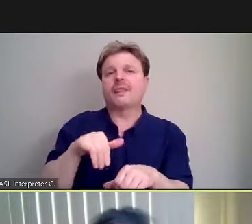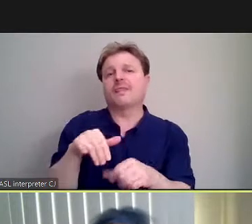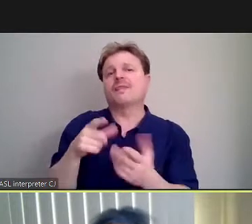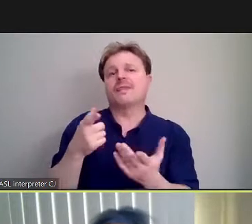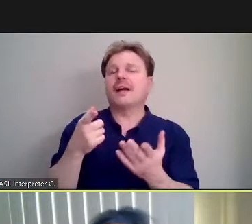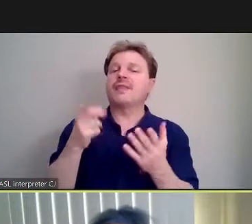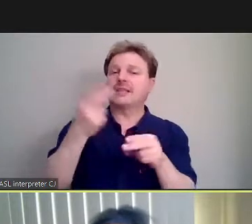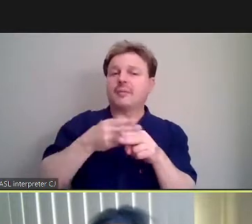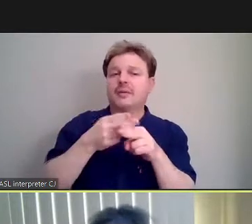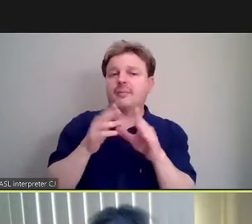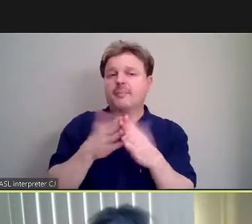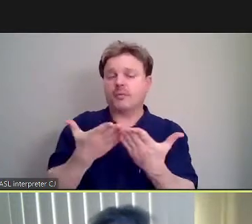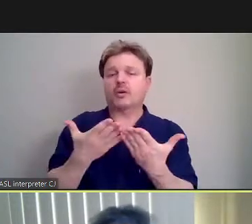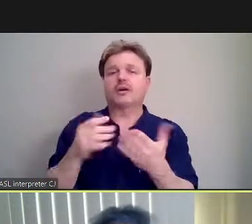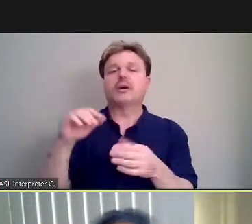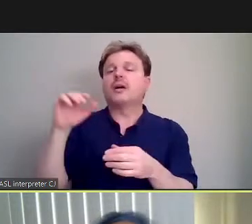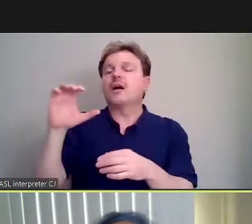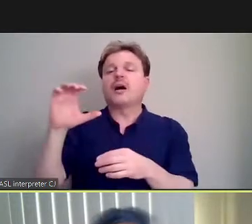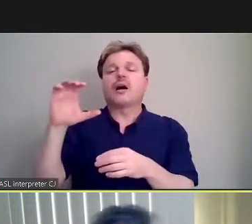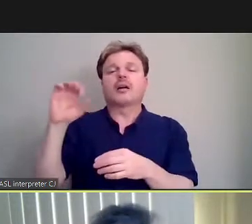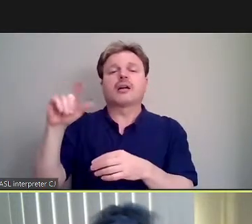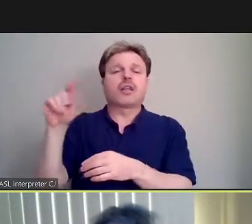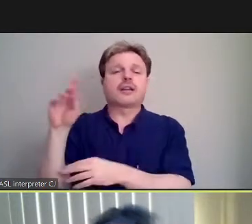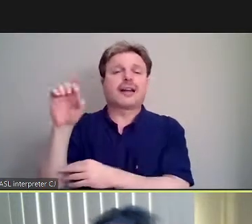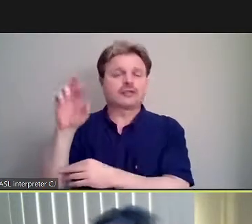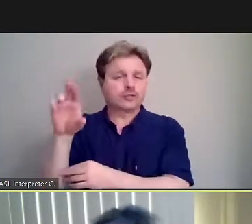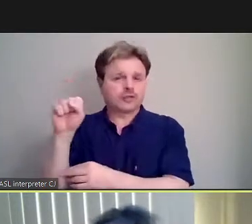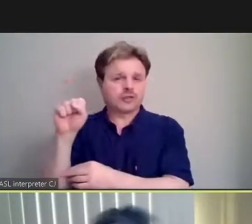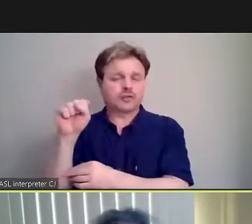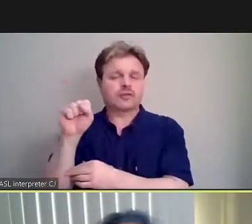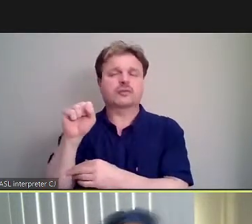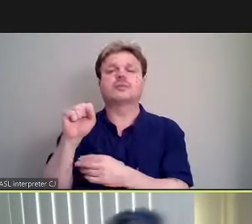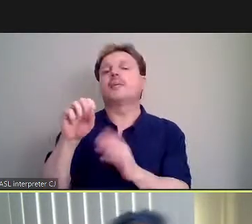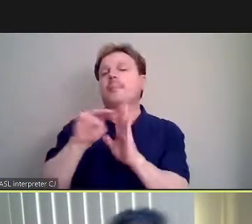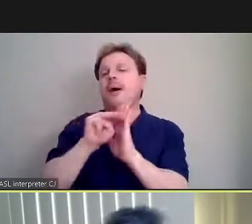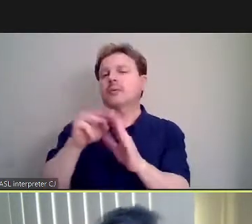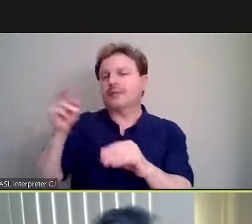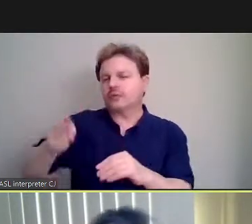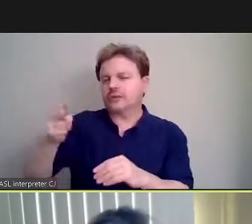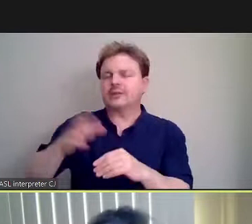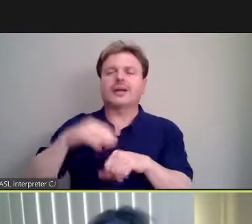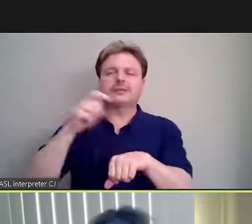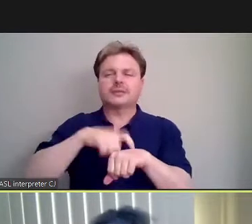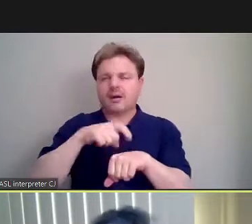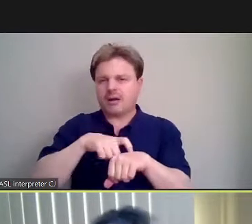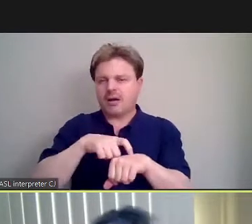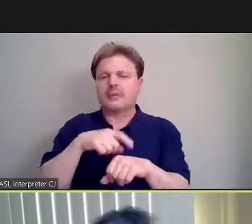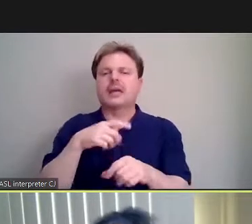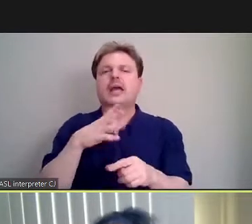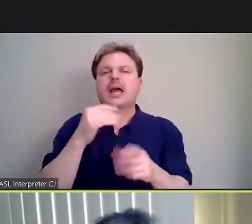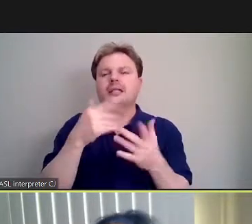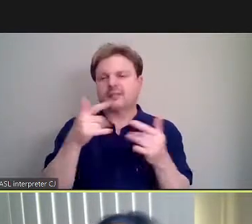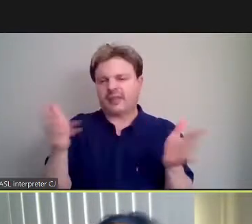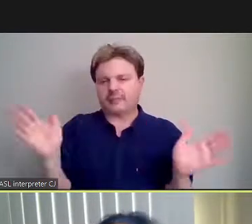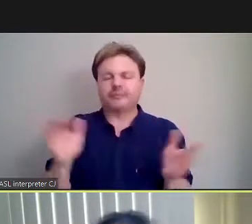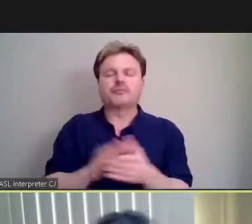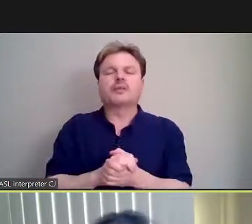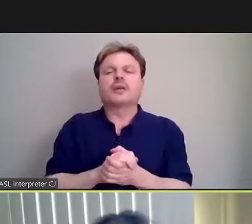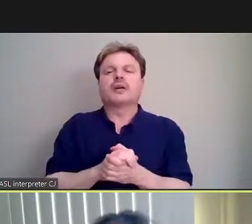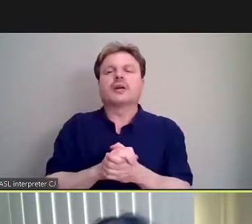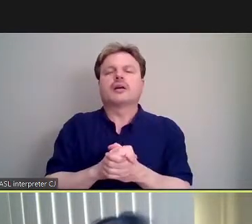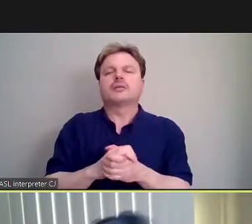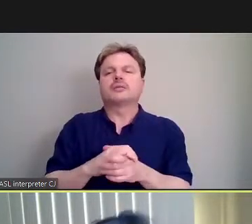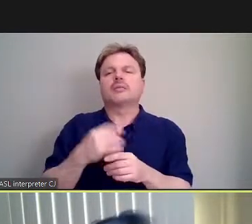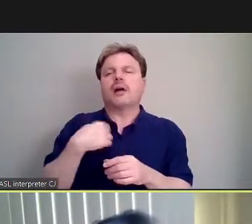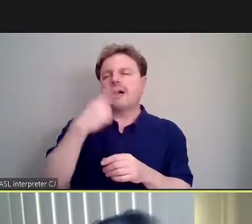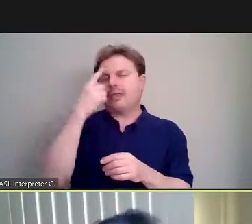The Colonizer's Model of History and Time and all that and stuff like that. So what I thought